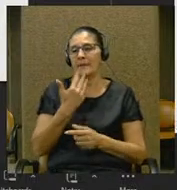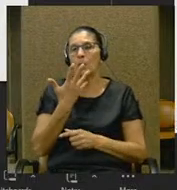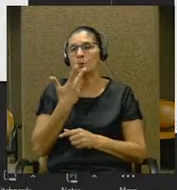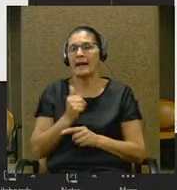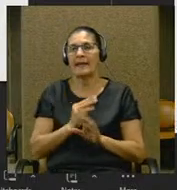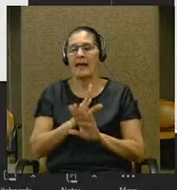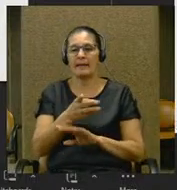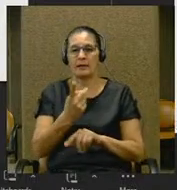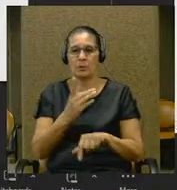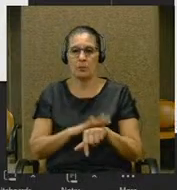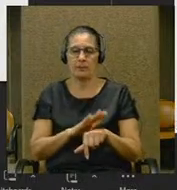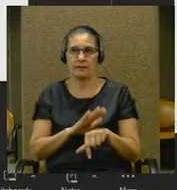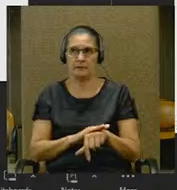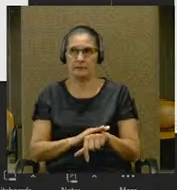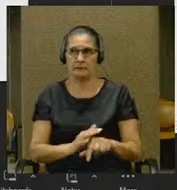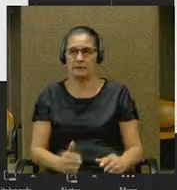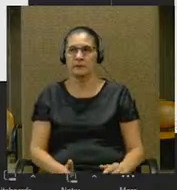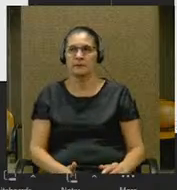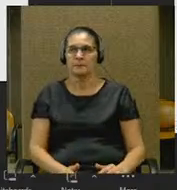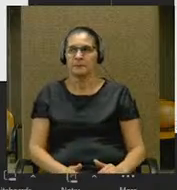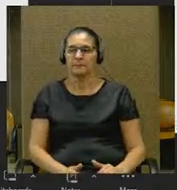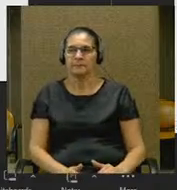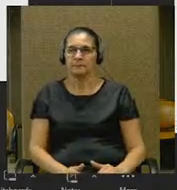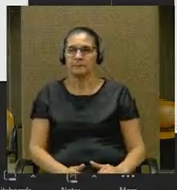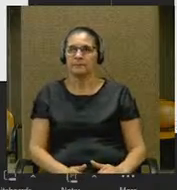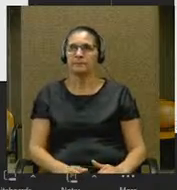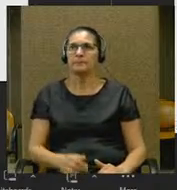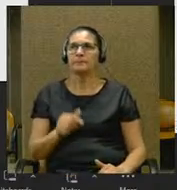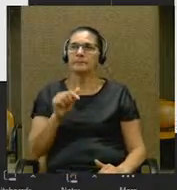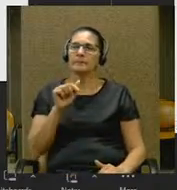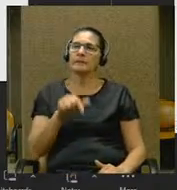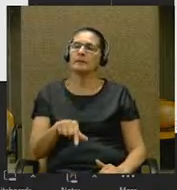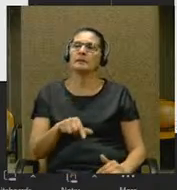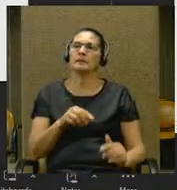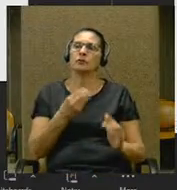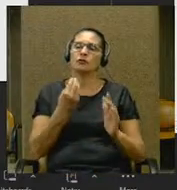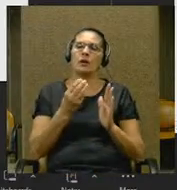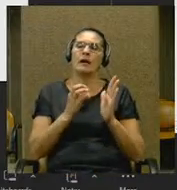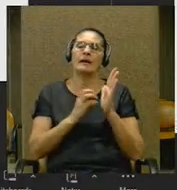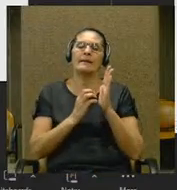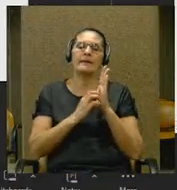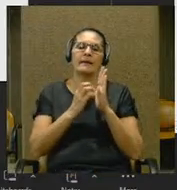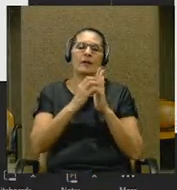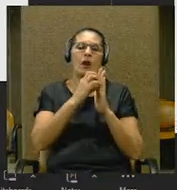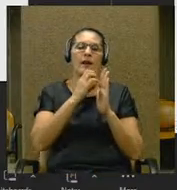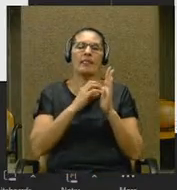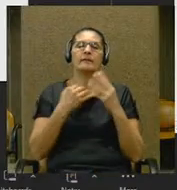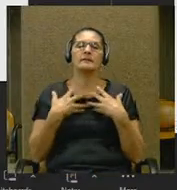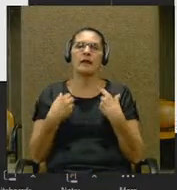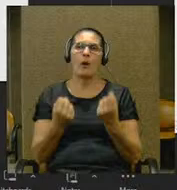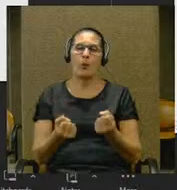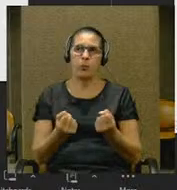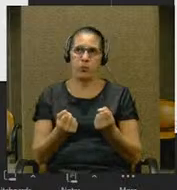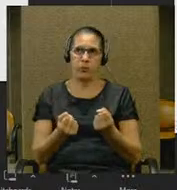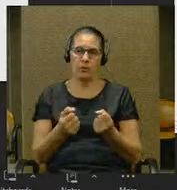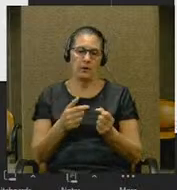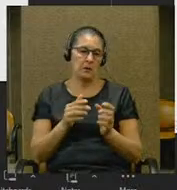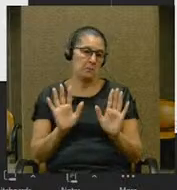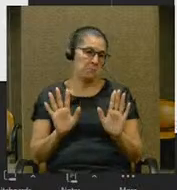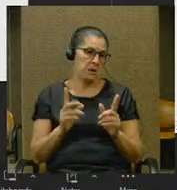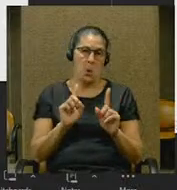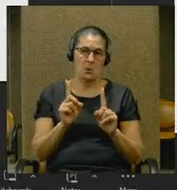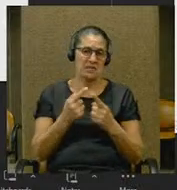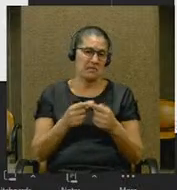Our health regions are a little different, I think, in Uruguay. Ours are based on large